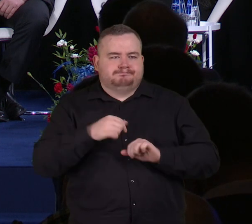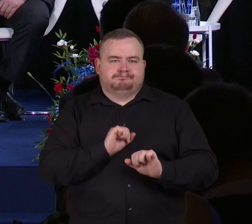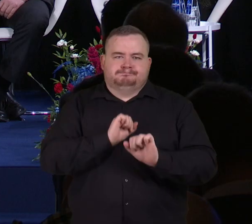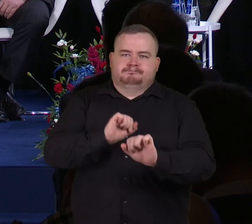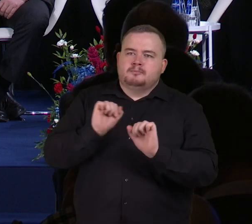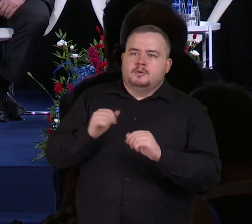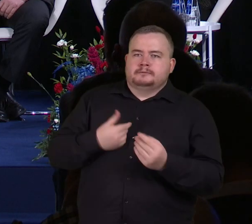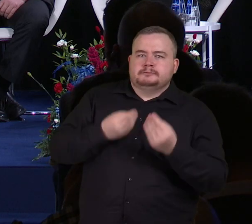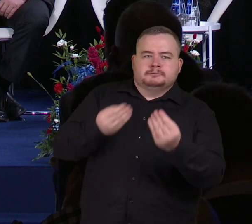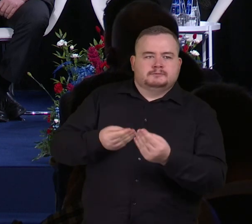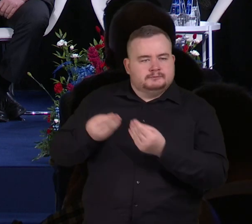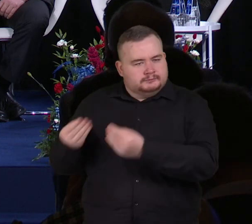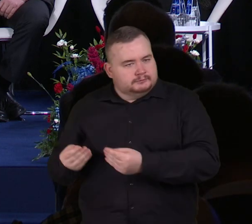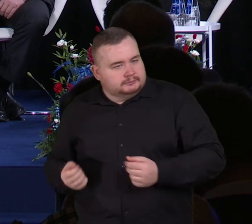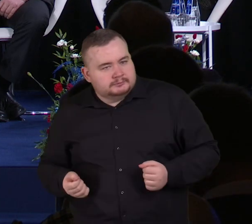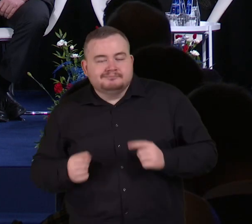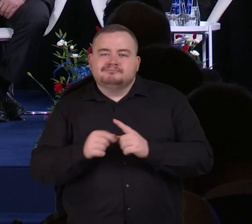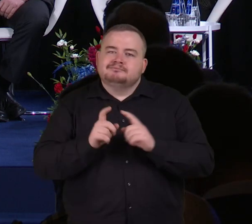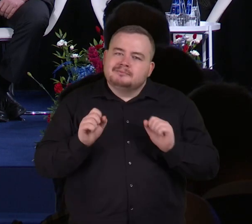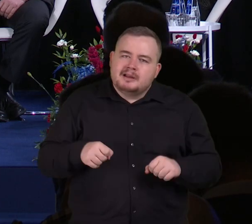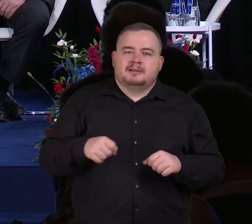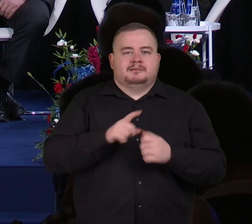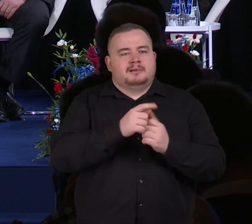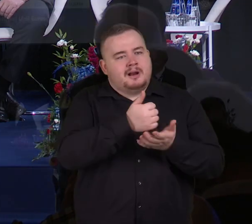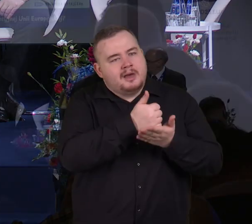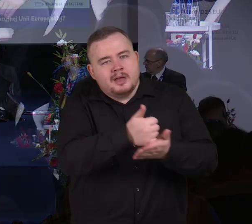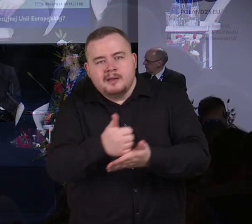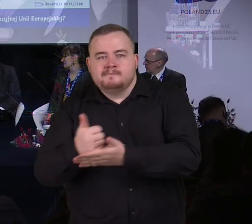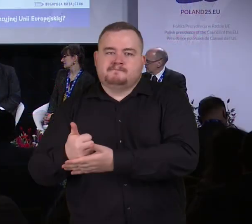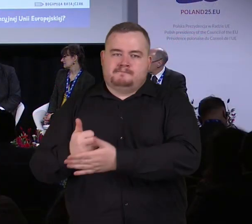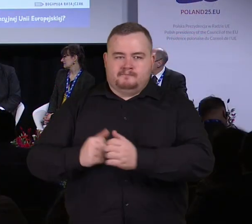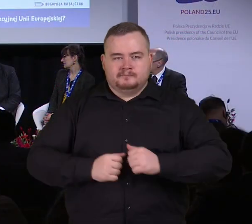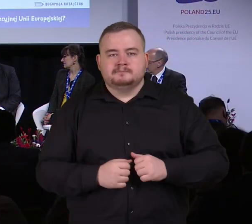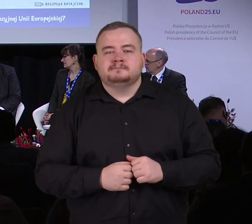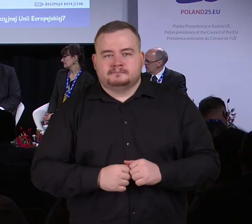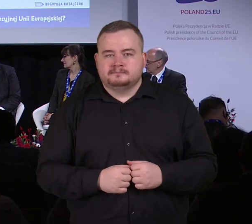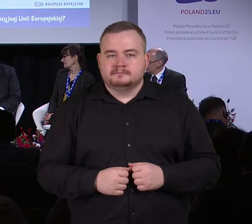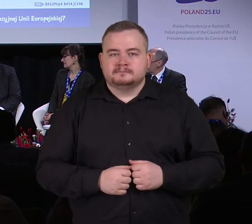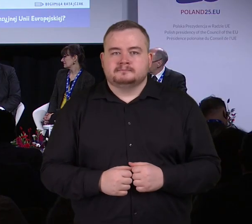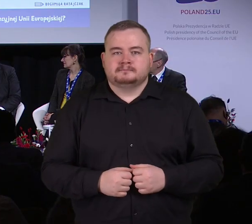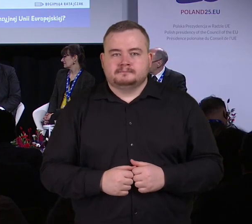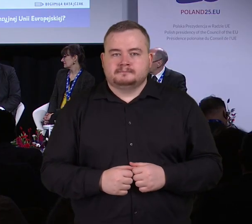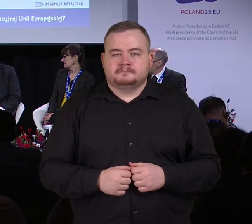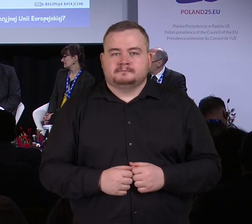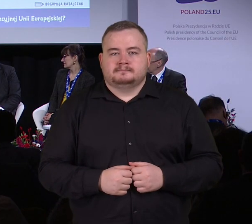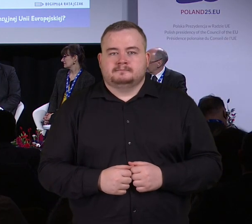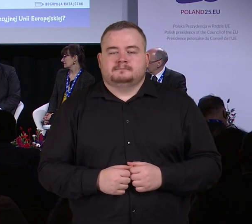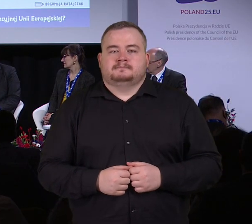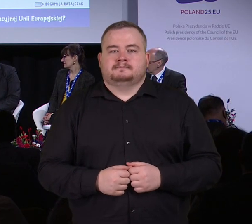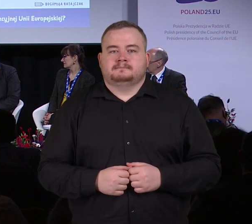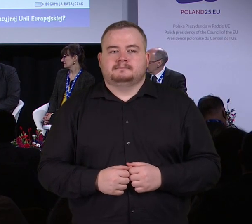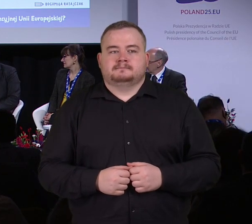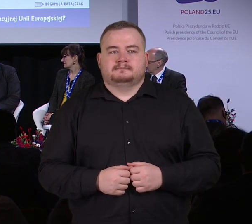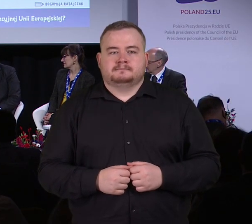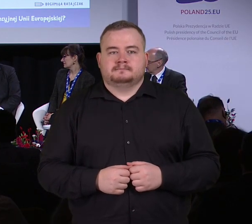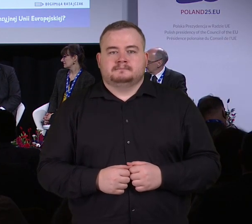this present situation. They are a bit different when we look at the